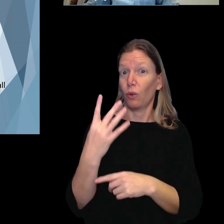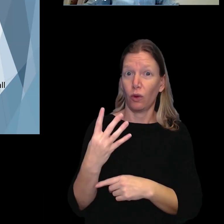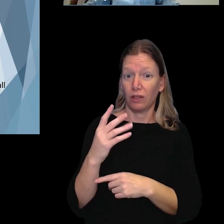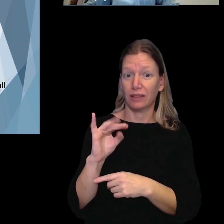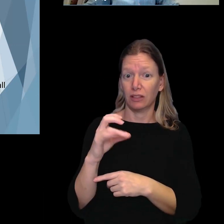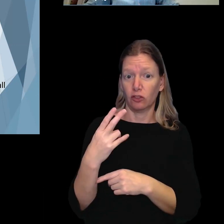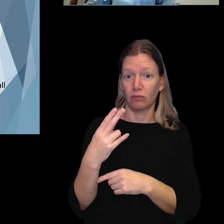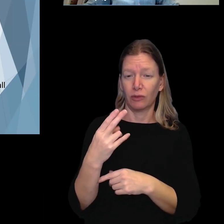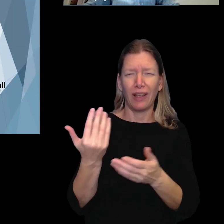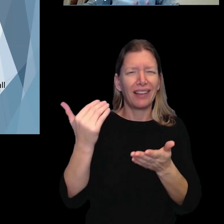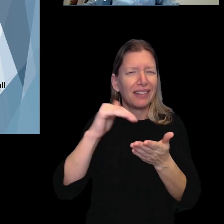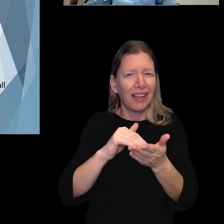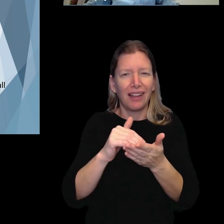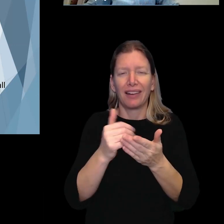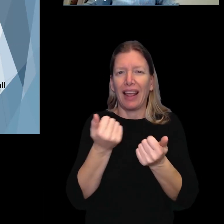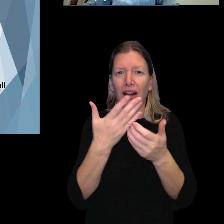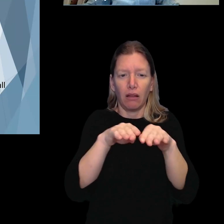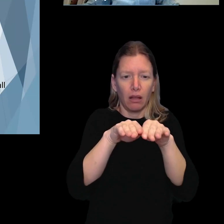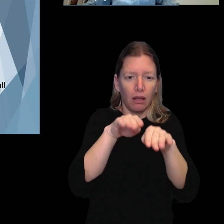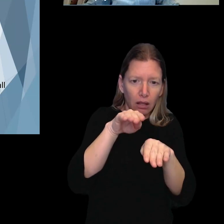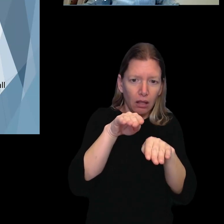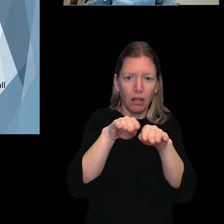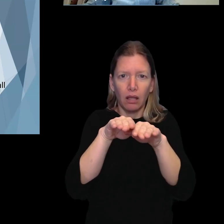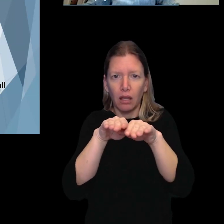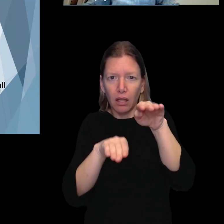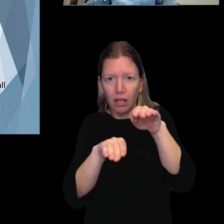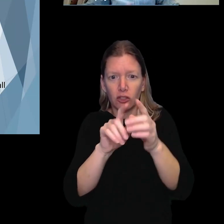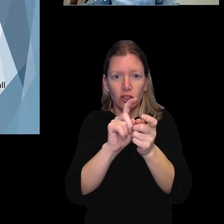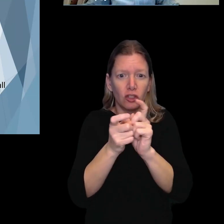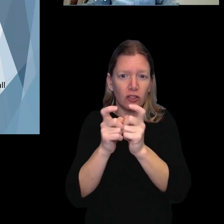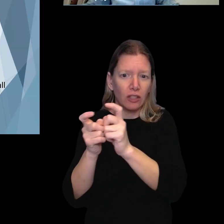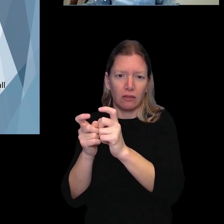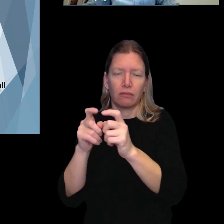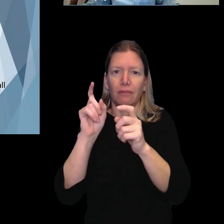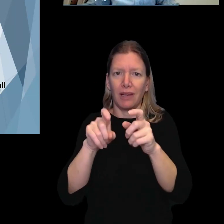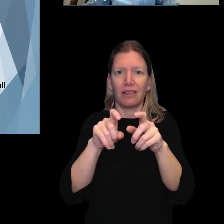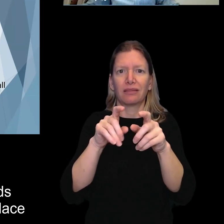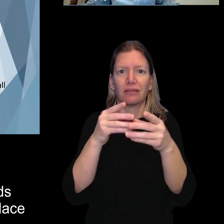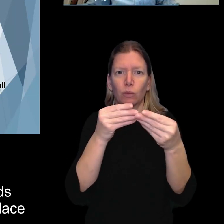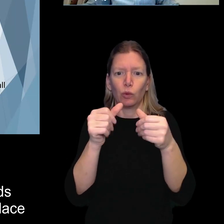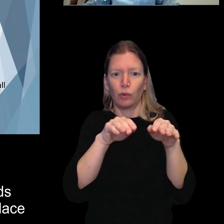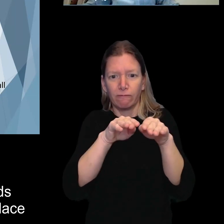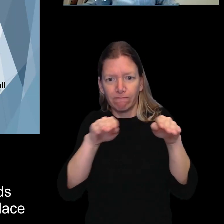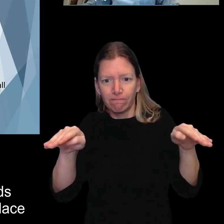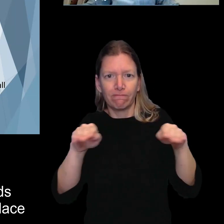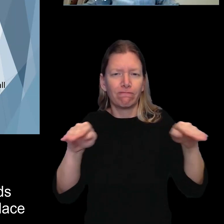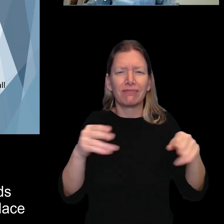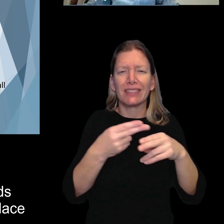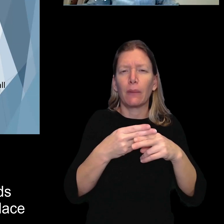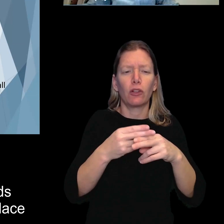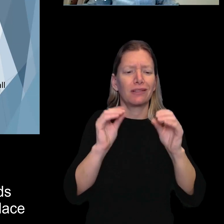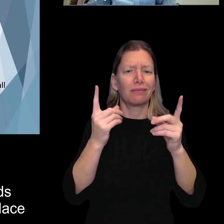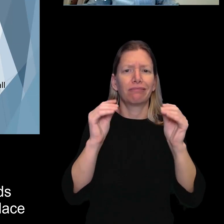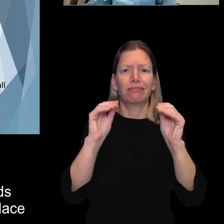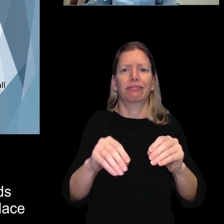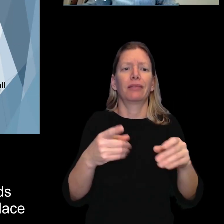inch. And again, anything that is a sudden change in level needs to be beveled, or